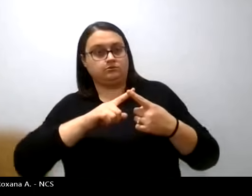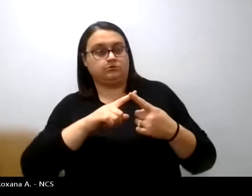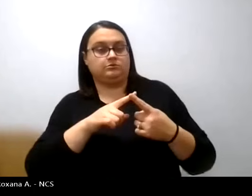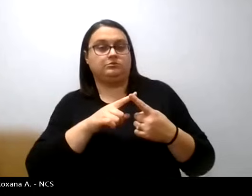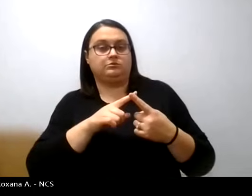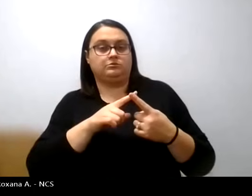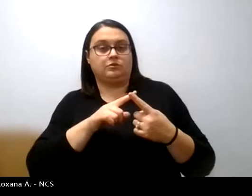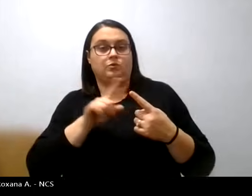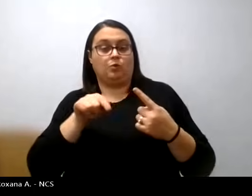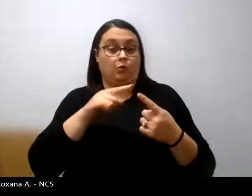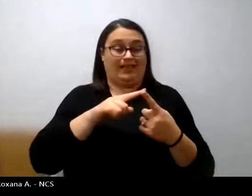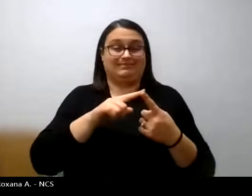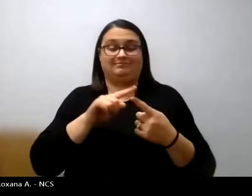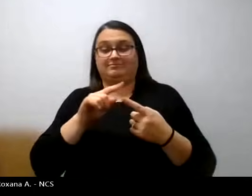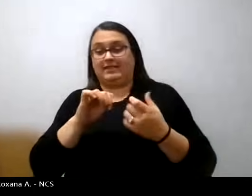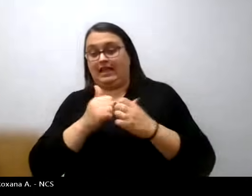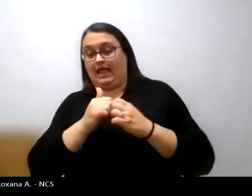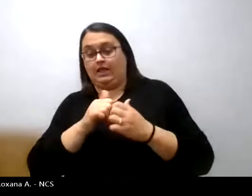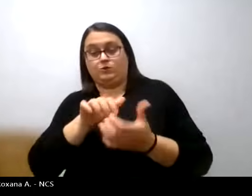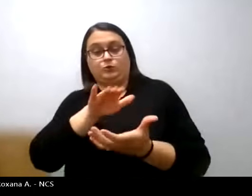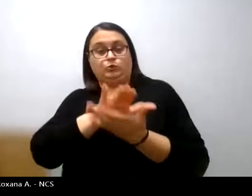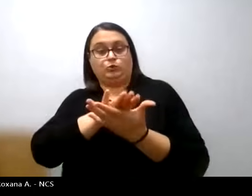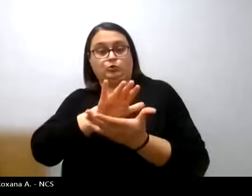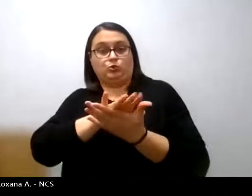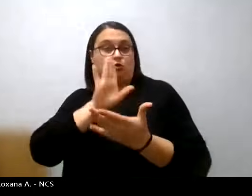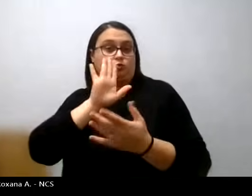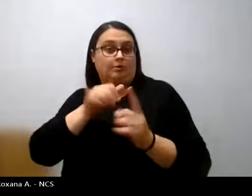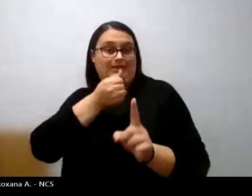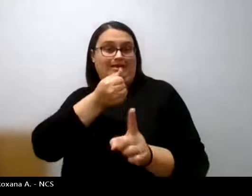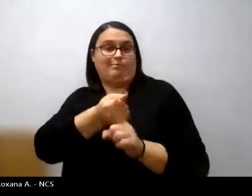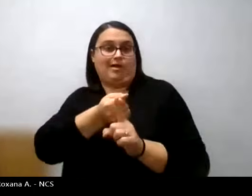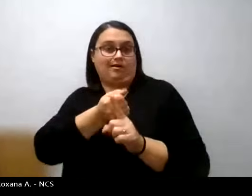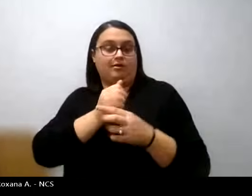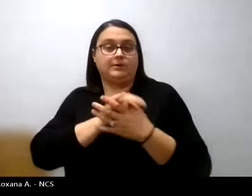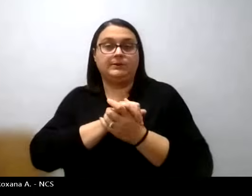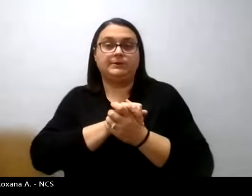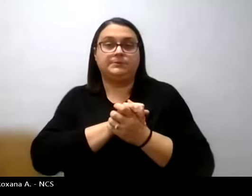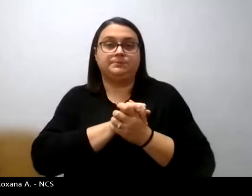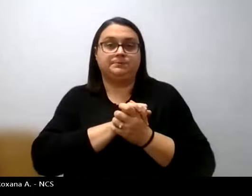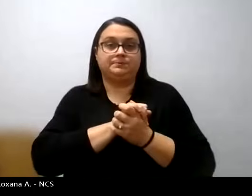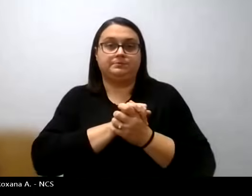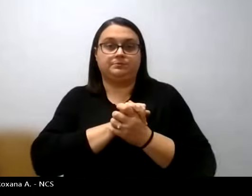whether and how Richmond Public Schools would be impacted.